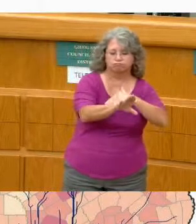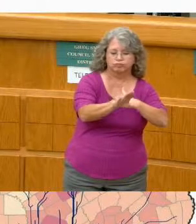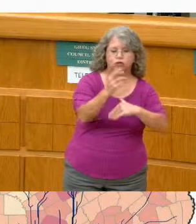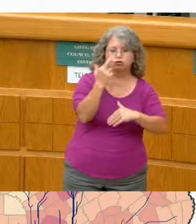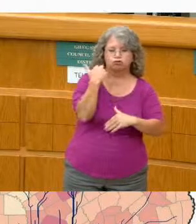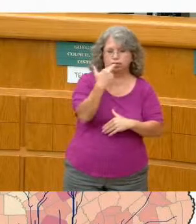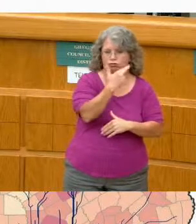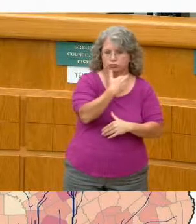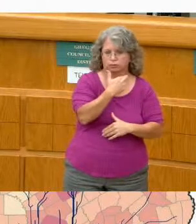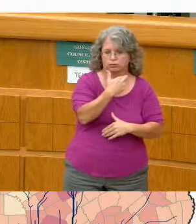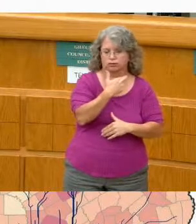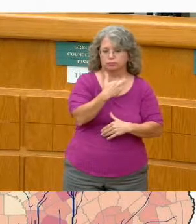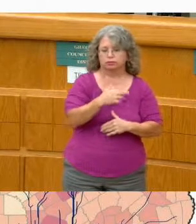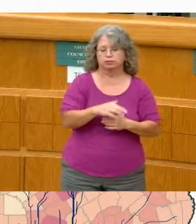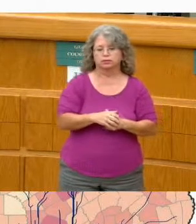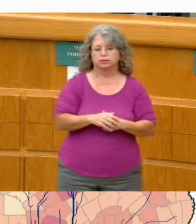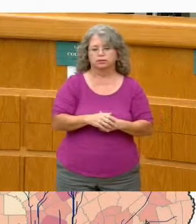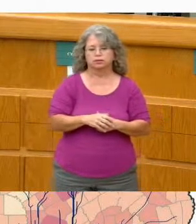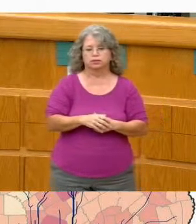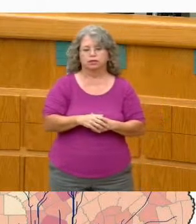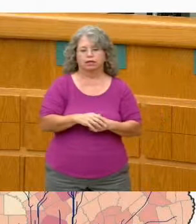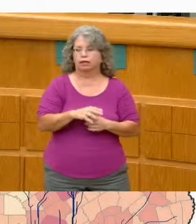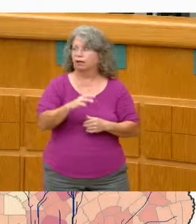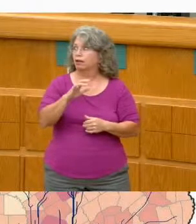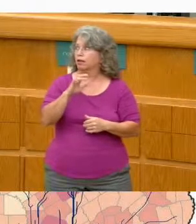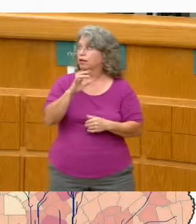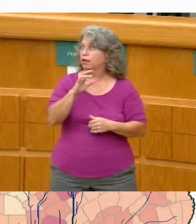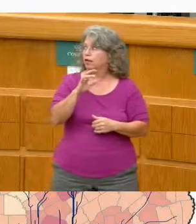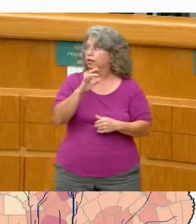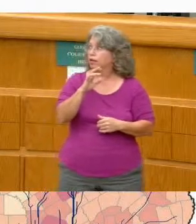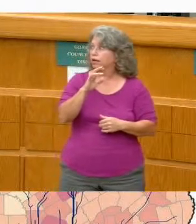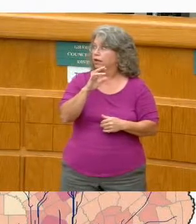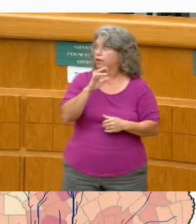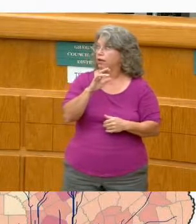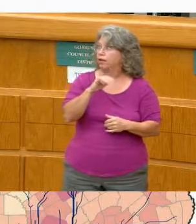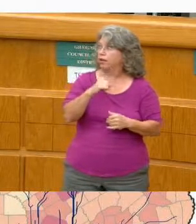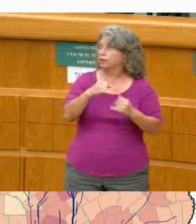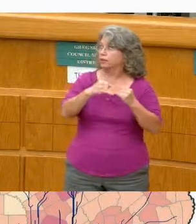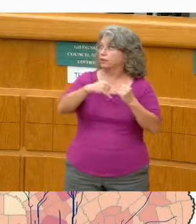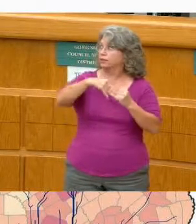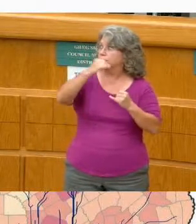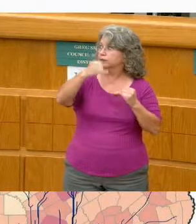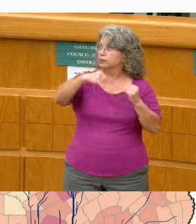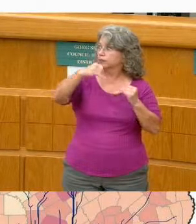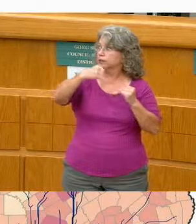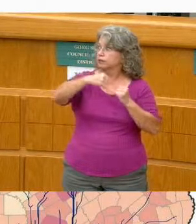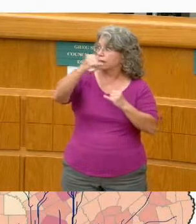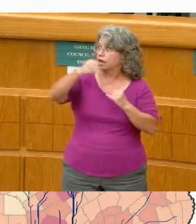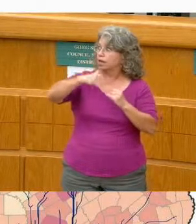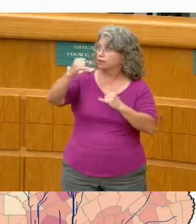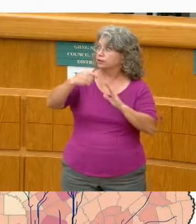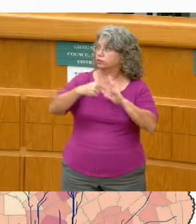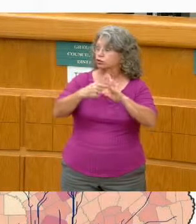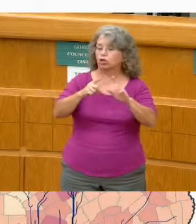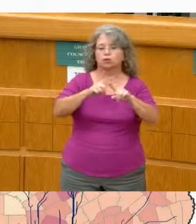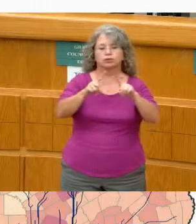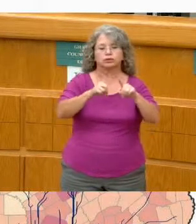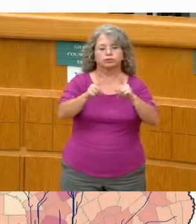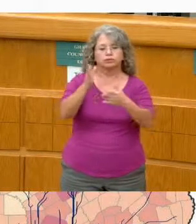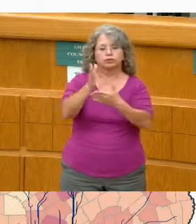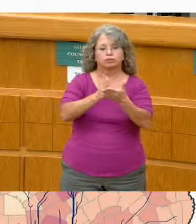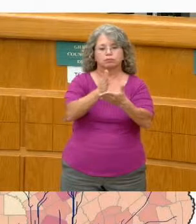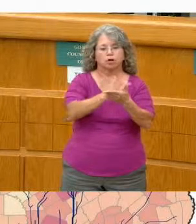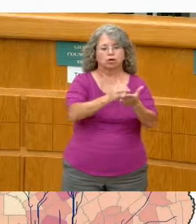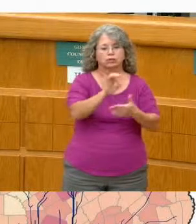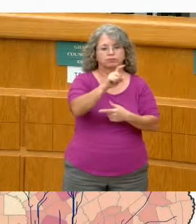between August 10th and August 16th. These lines show from the different parts of Texas from which the people came to the